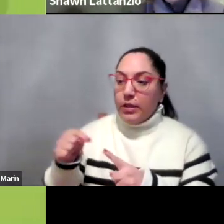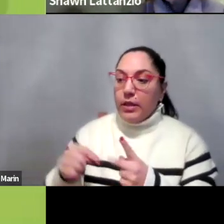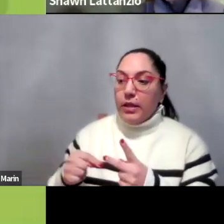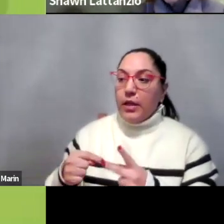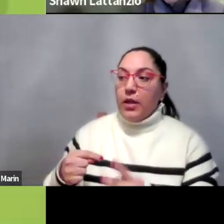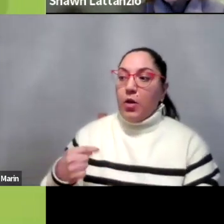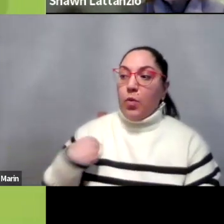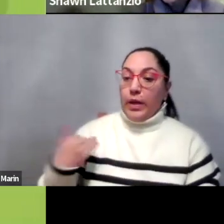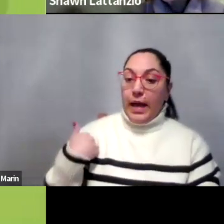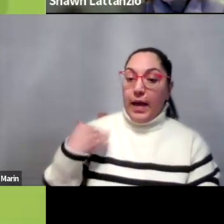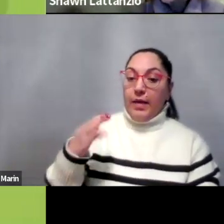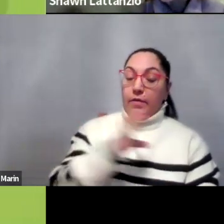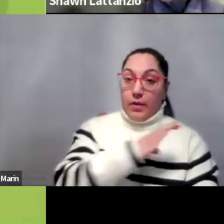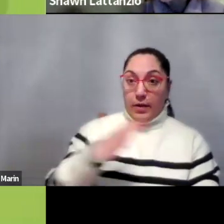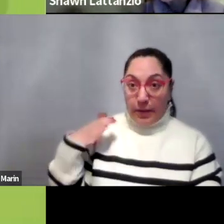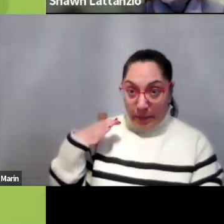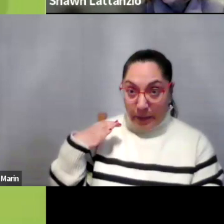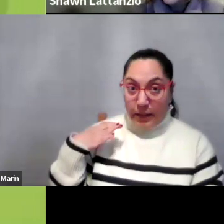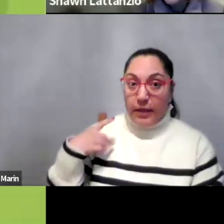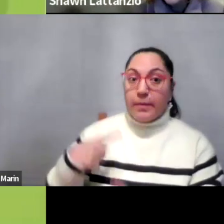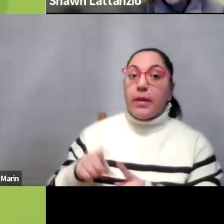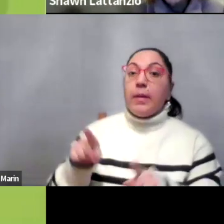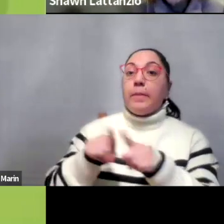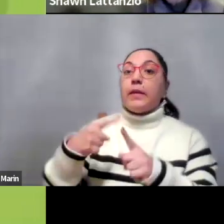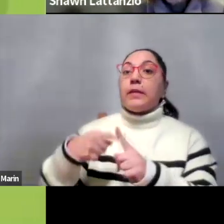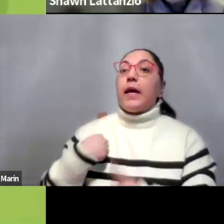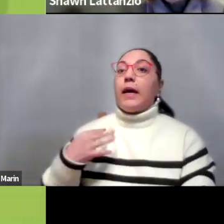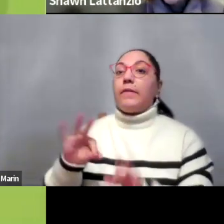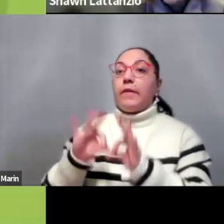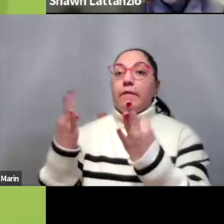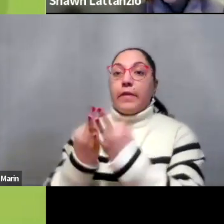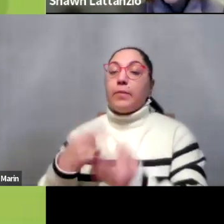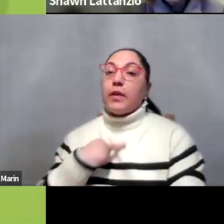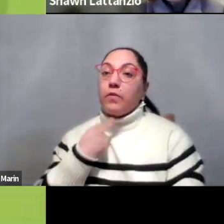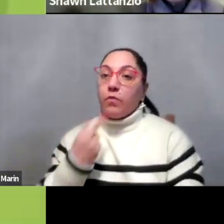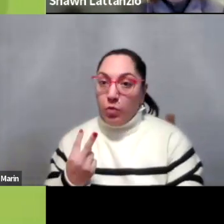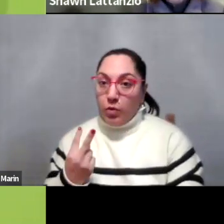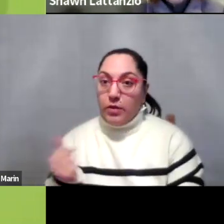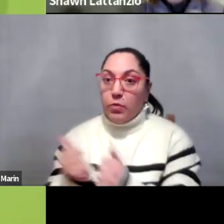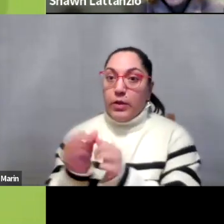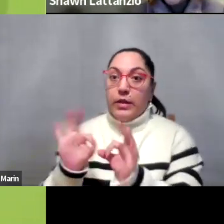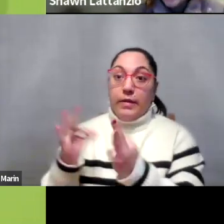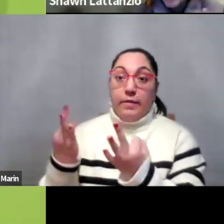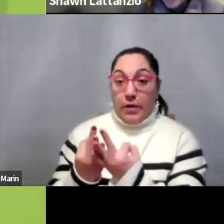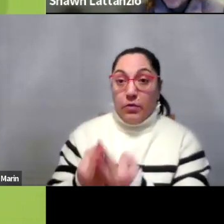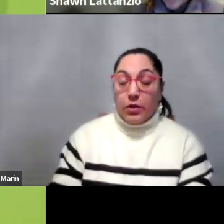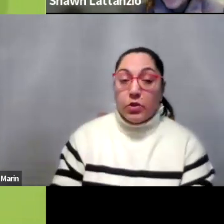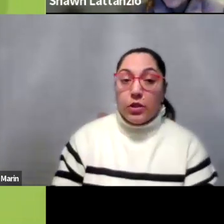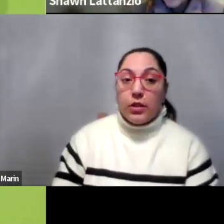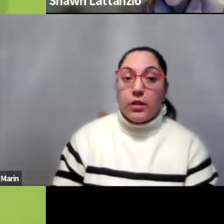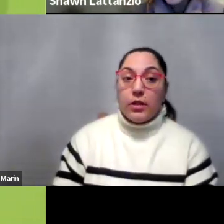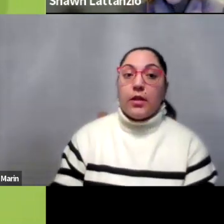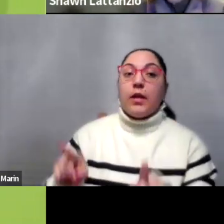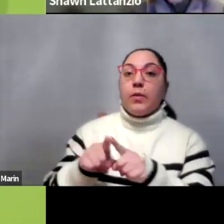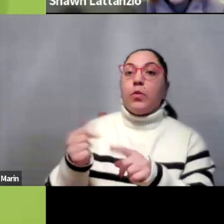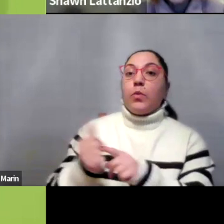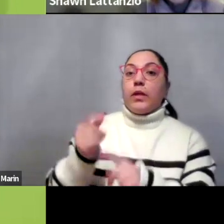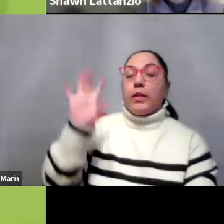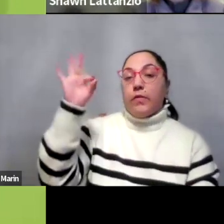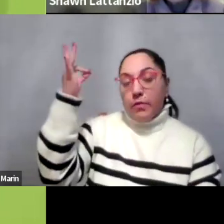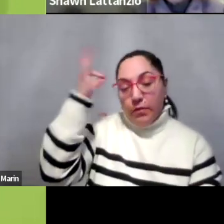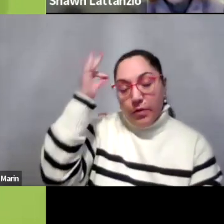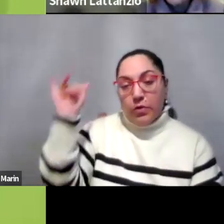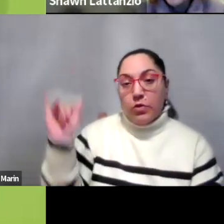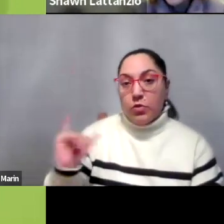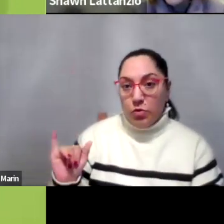committee, as well as we have a family voice through the Federation. And so and the Collaboration Council has a voice through the local management